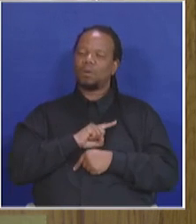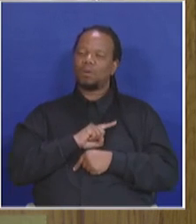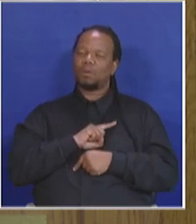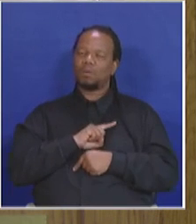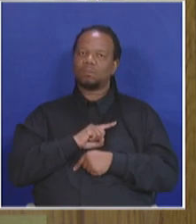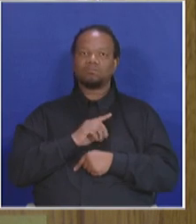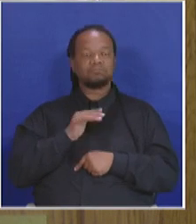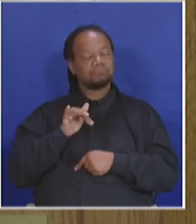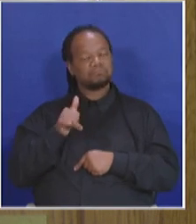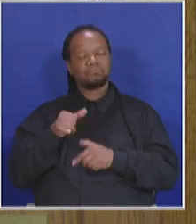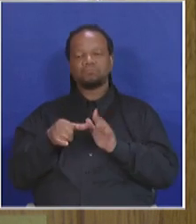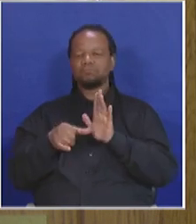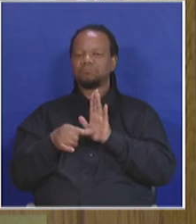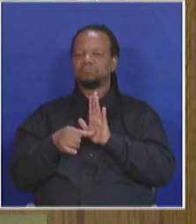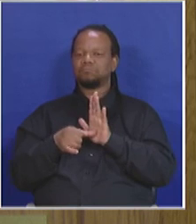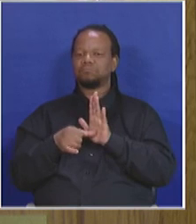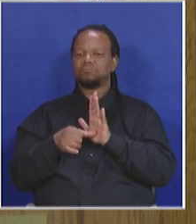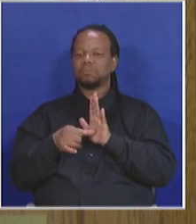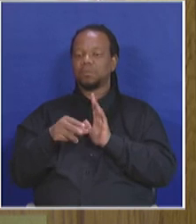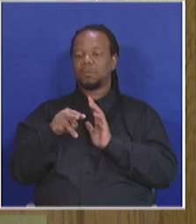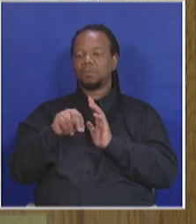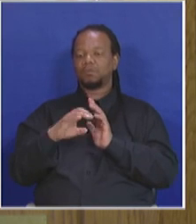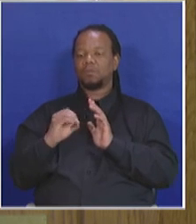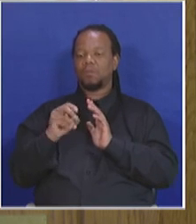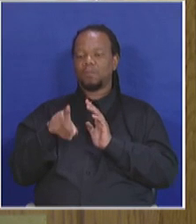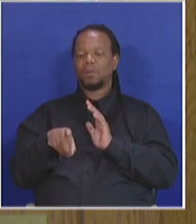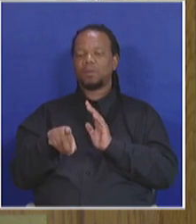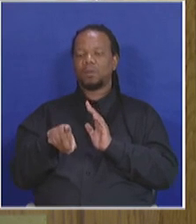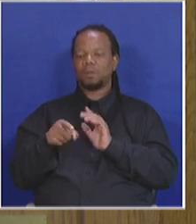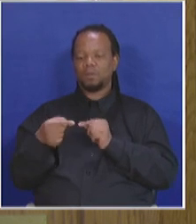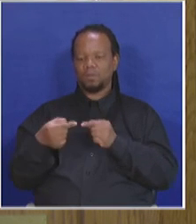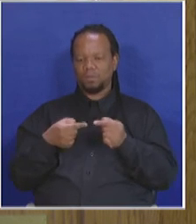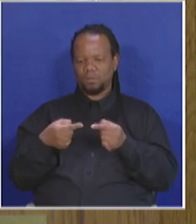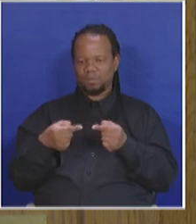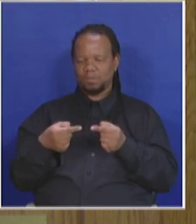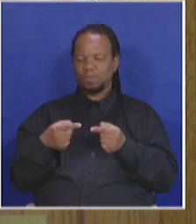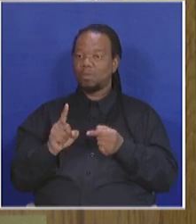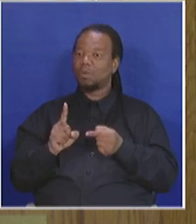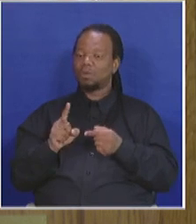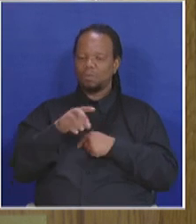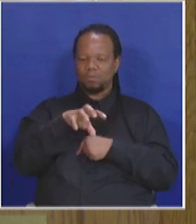It is important for the NCOP to debate the provincial report,